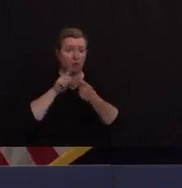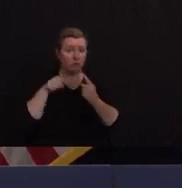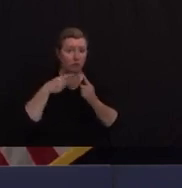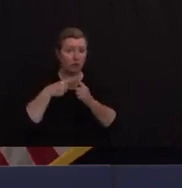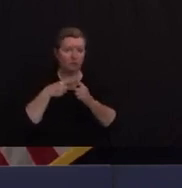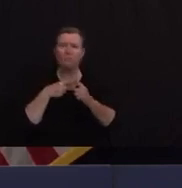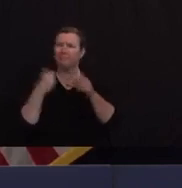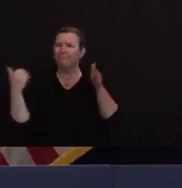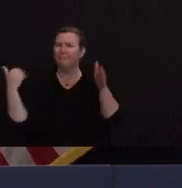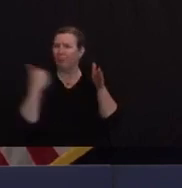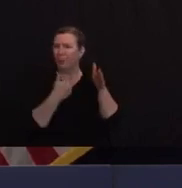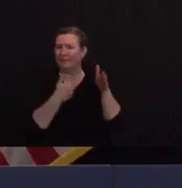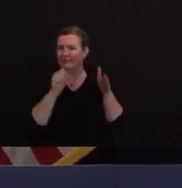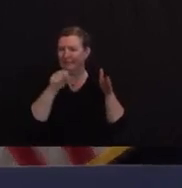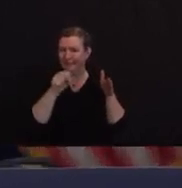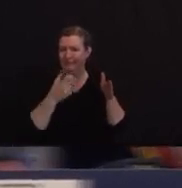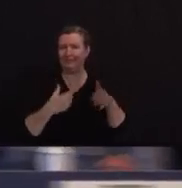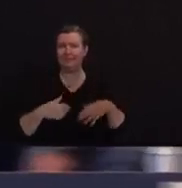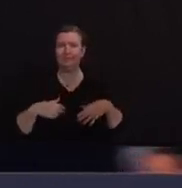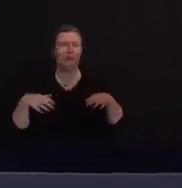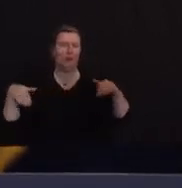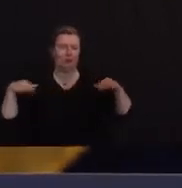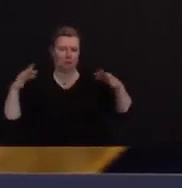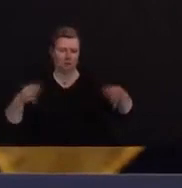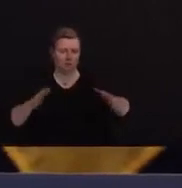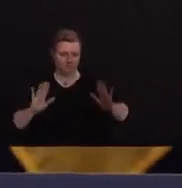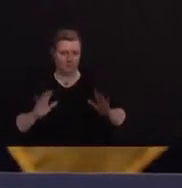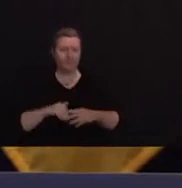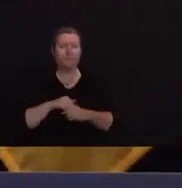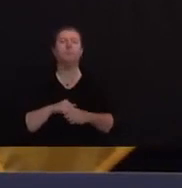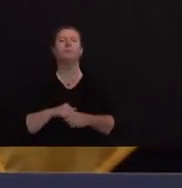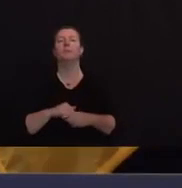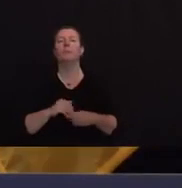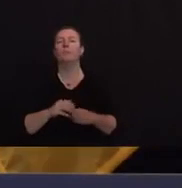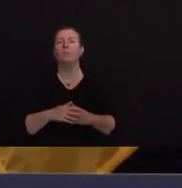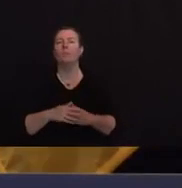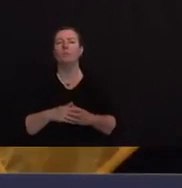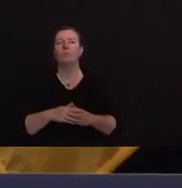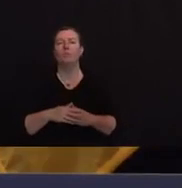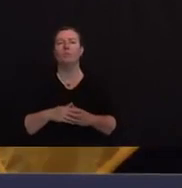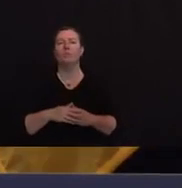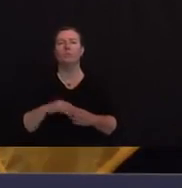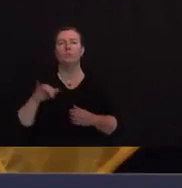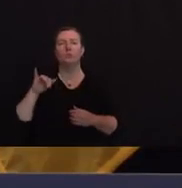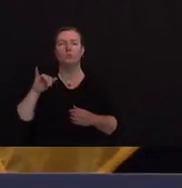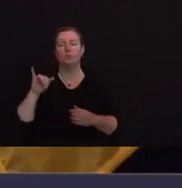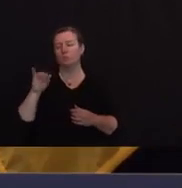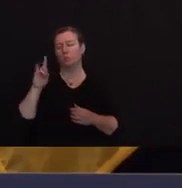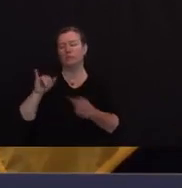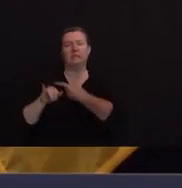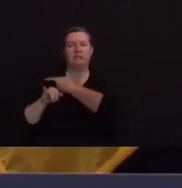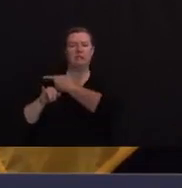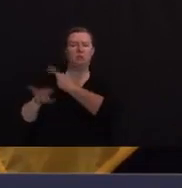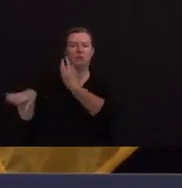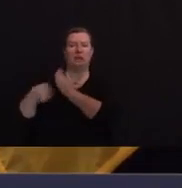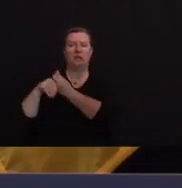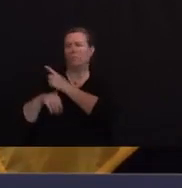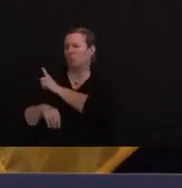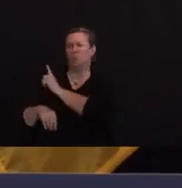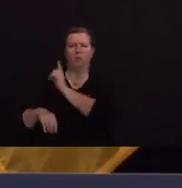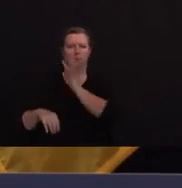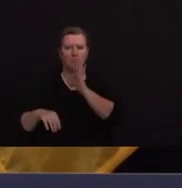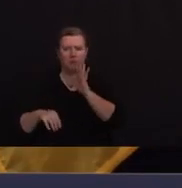plan mapped out. I think, Judy, before you jump in, would love to get your reaction on what I'm about to say in addition to Matt's question. I